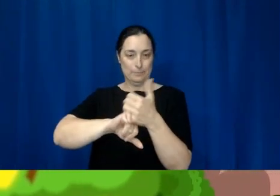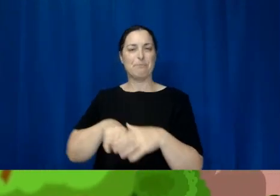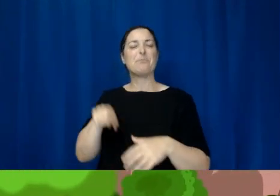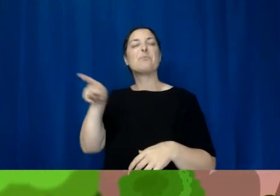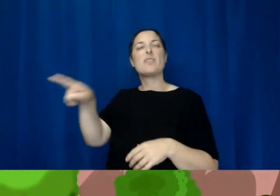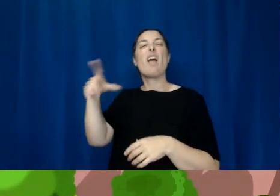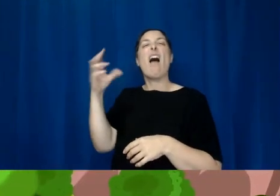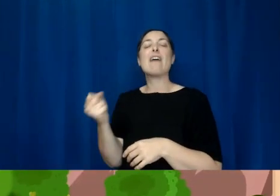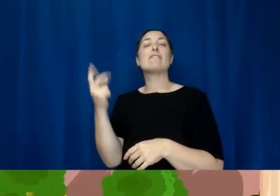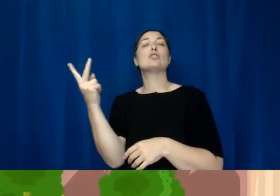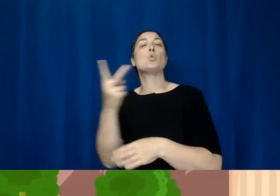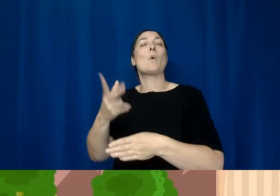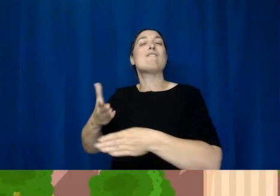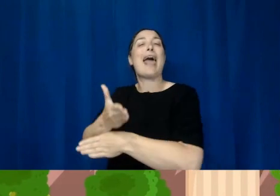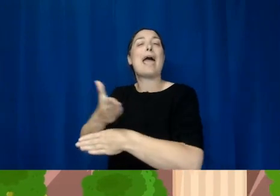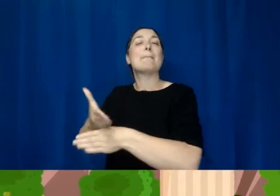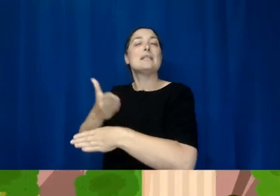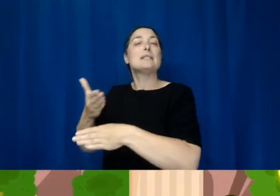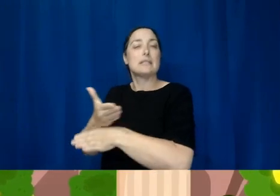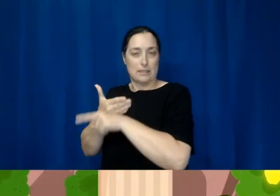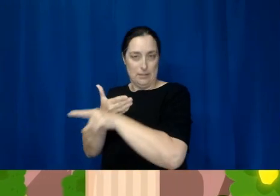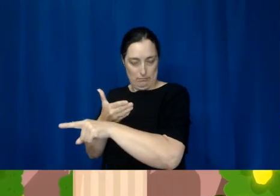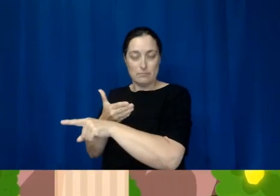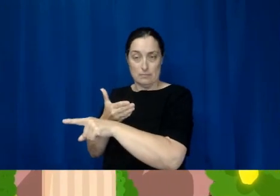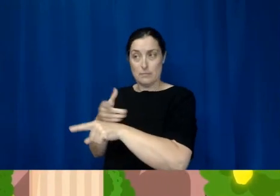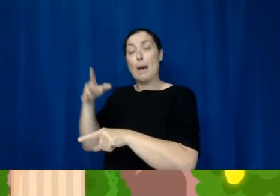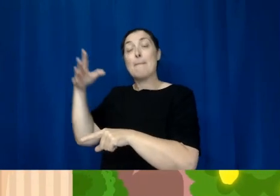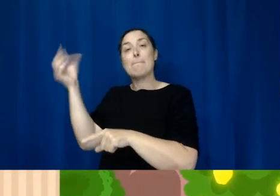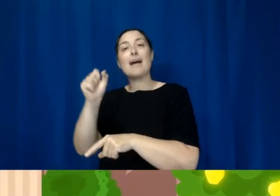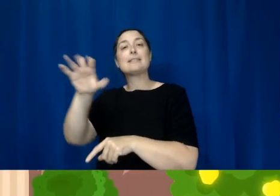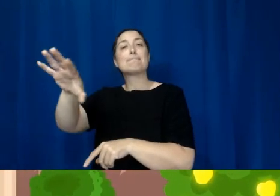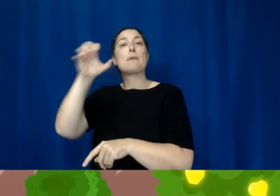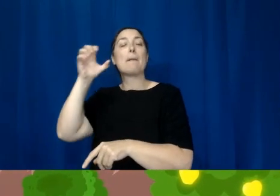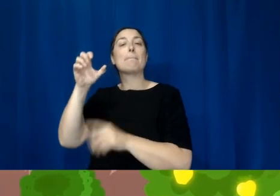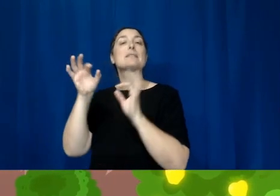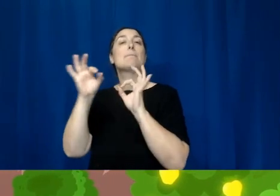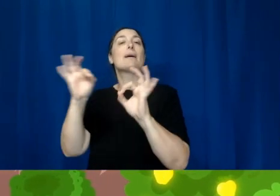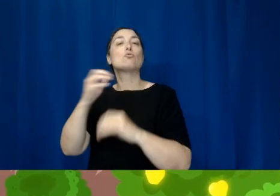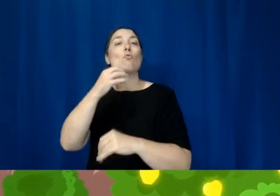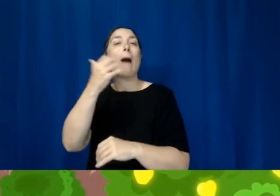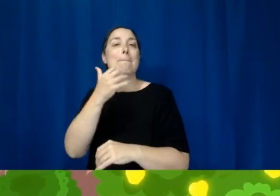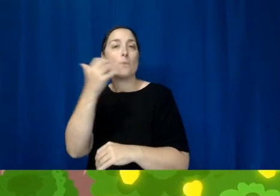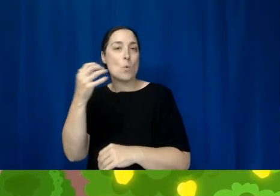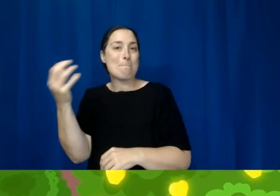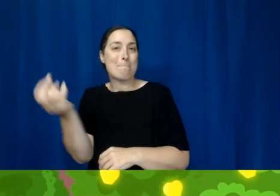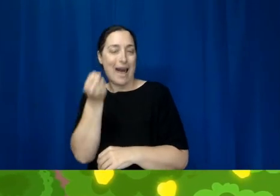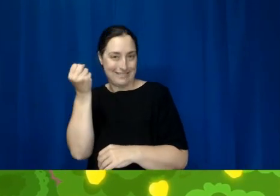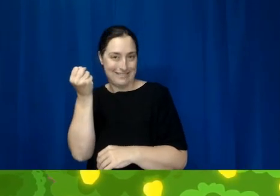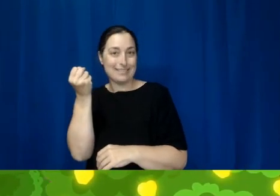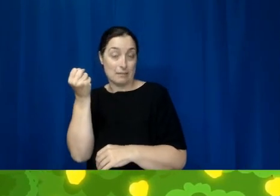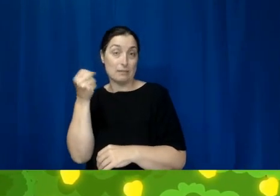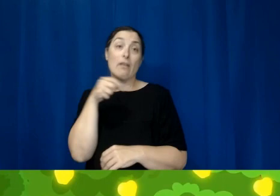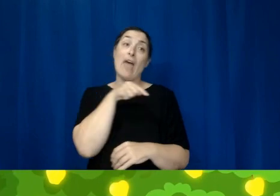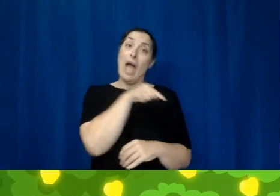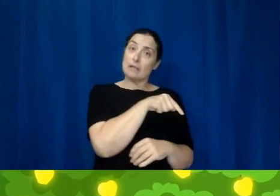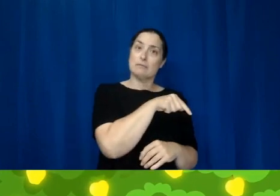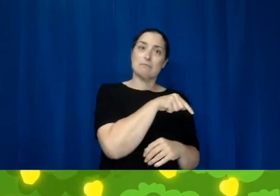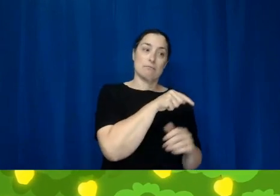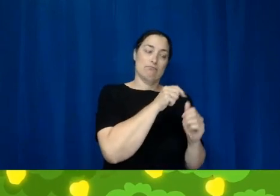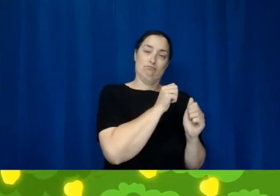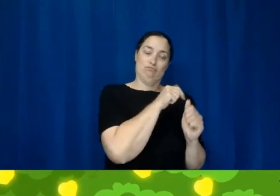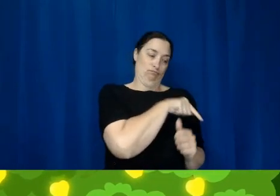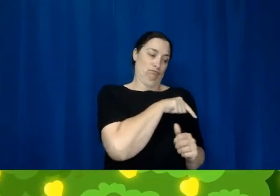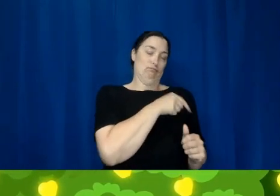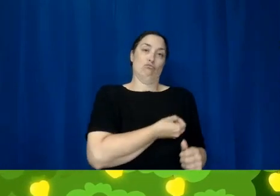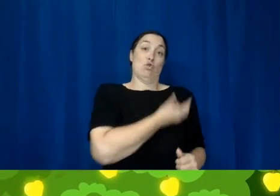labors, Heracles was commanded to retrieve golden apples from a secret garden protected by the Hesperides, the daughters of Prometheus's